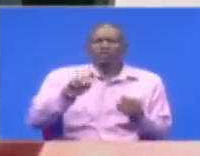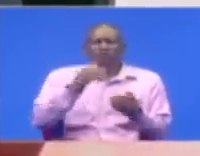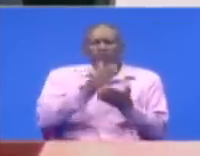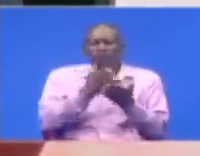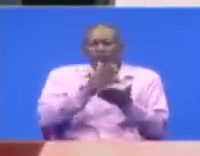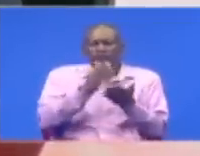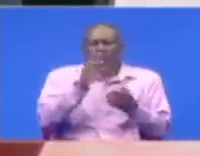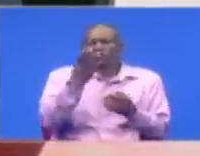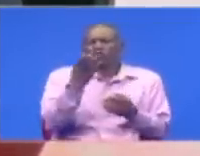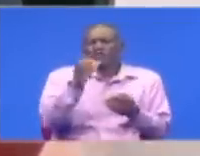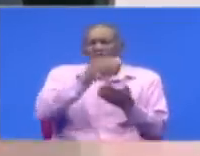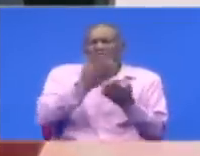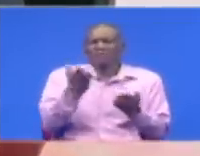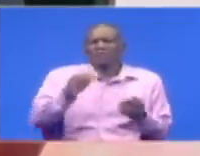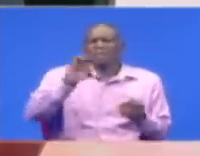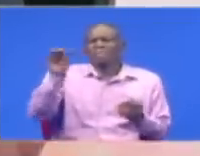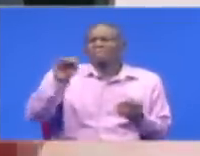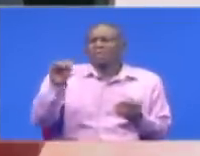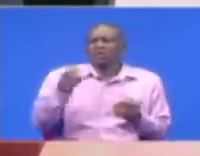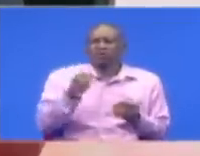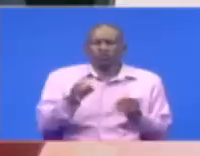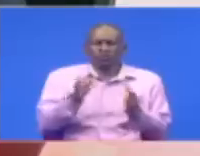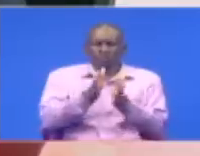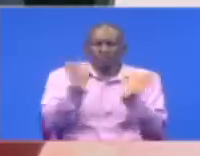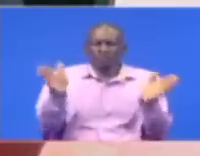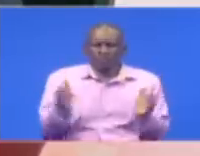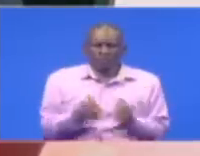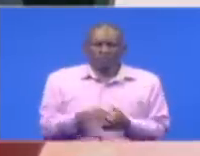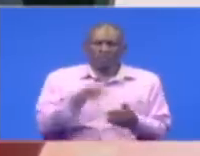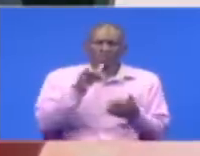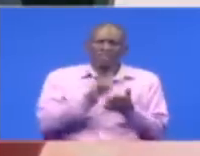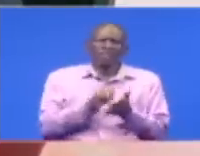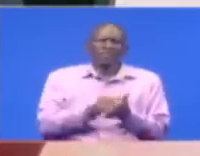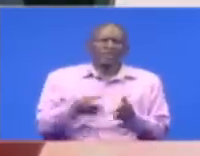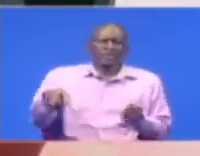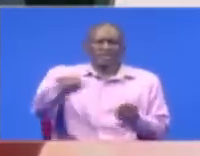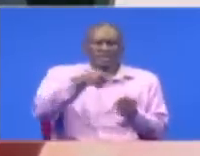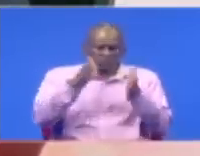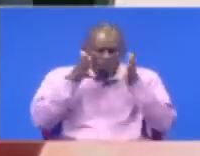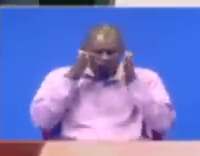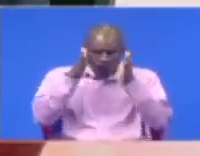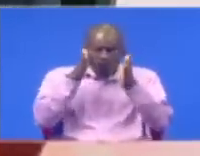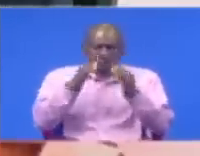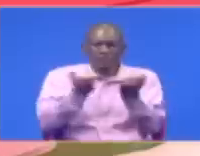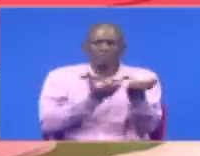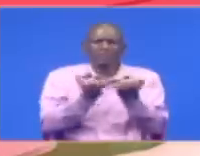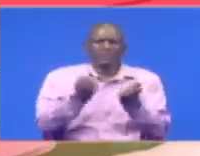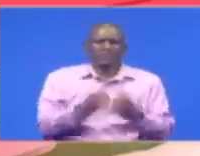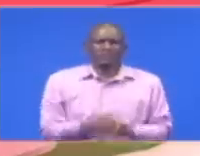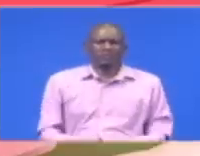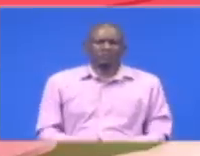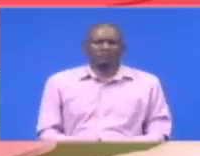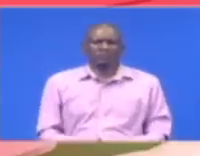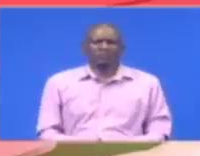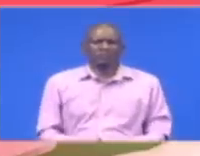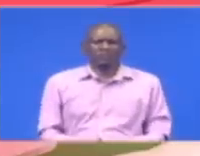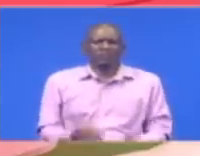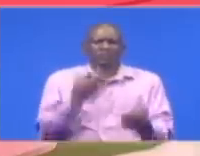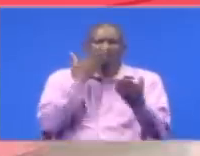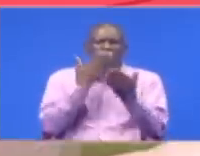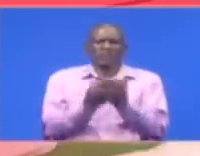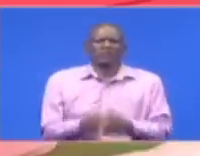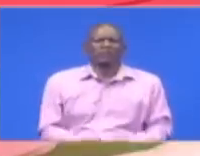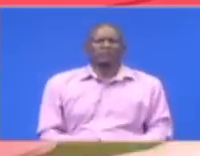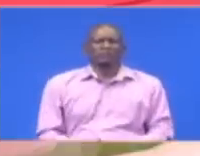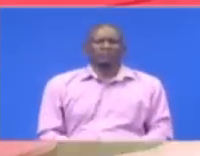40-something million of our citizens. That is our core business. Thank you, Senior